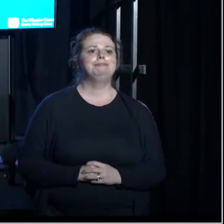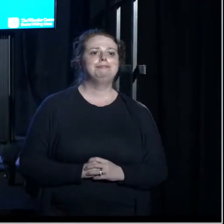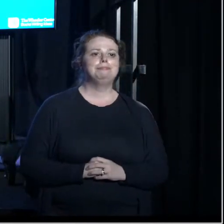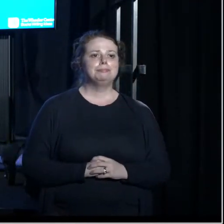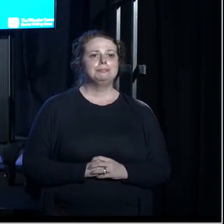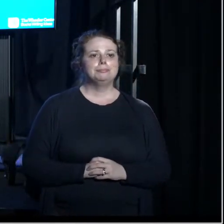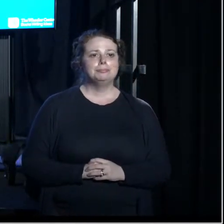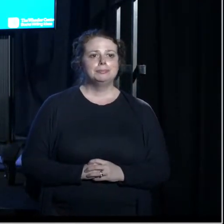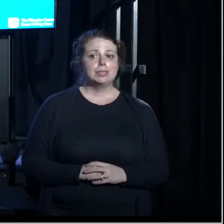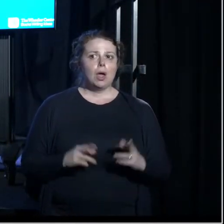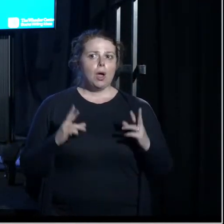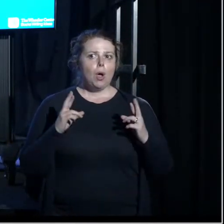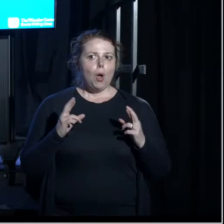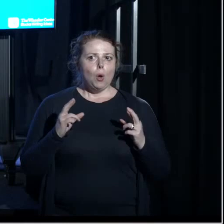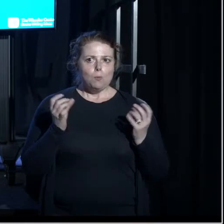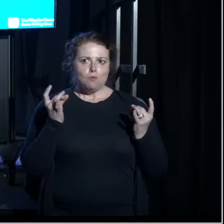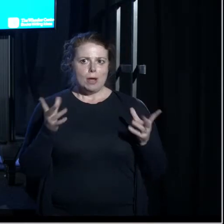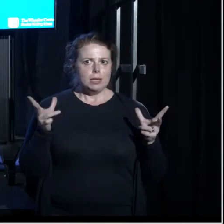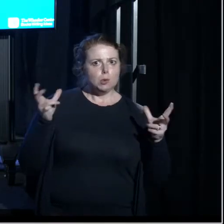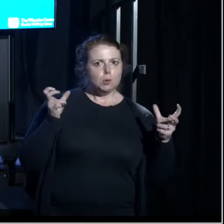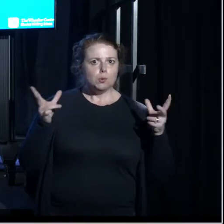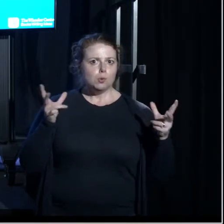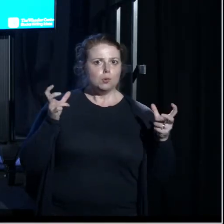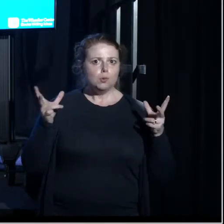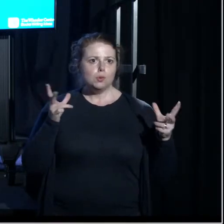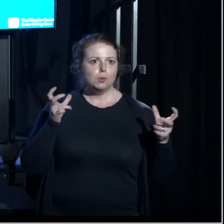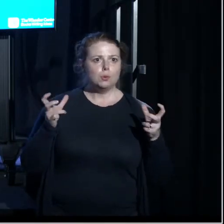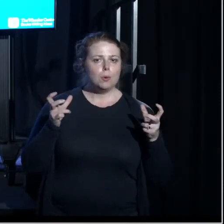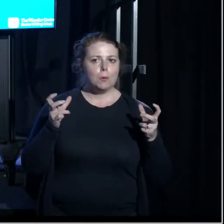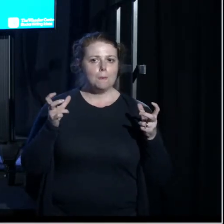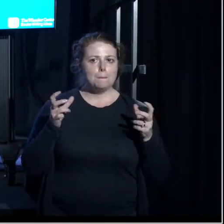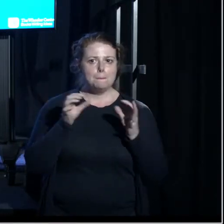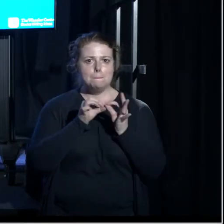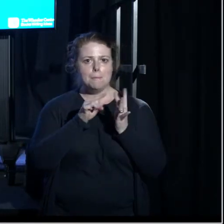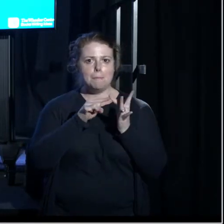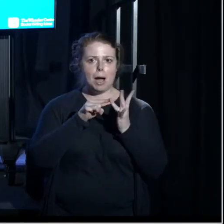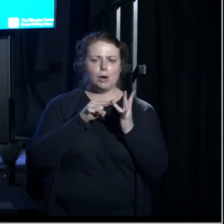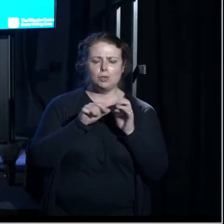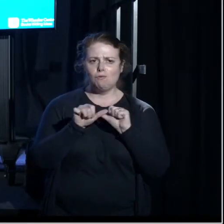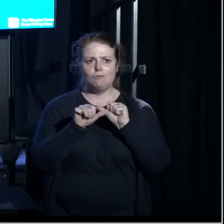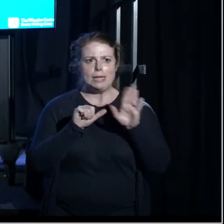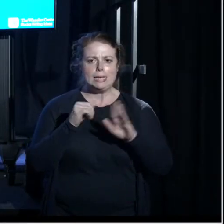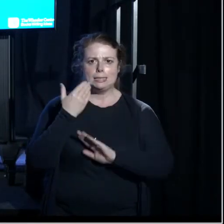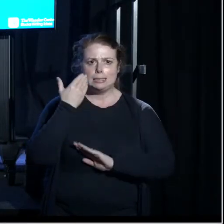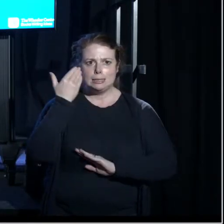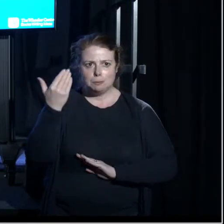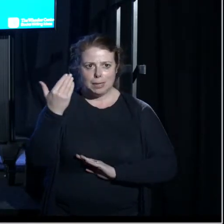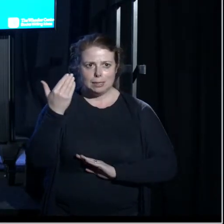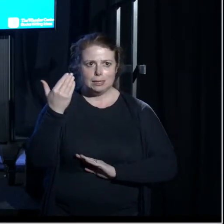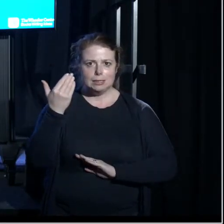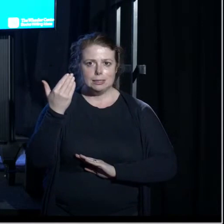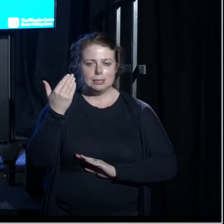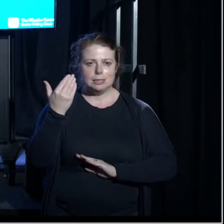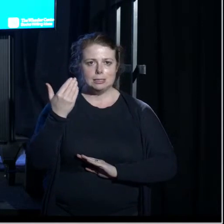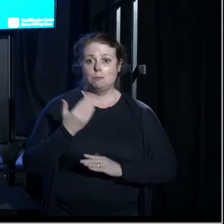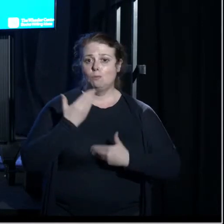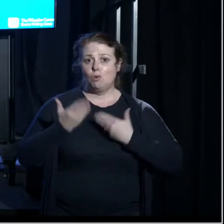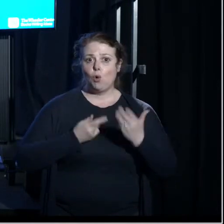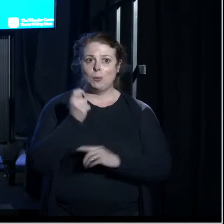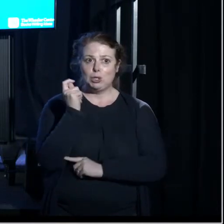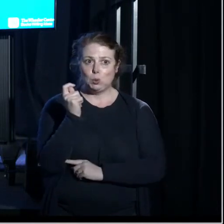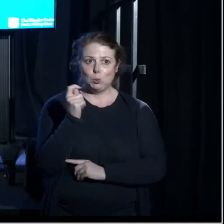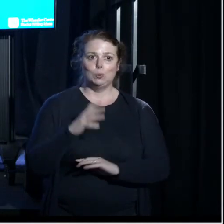well. So I hope you've got your ears primed to hear the bios of the incredible speakers who are going to be up shortly on this